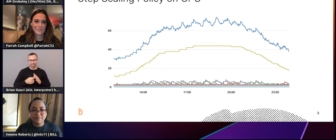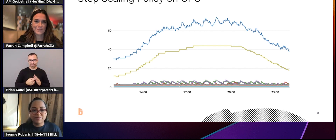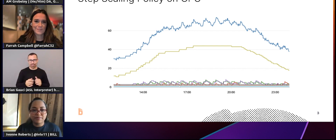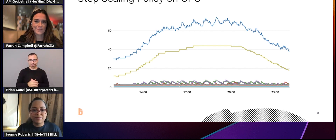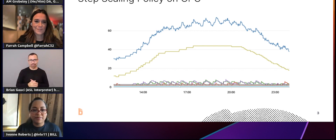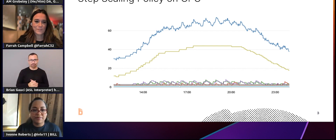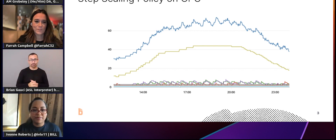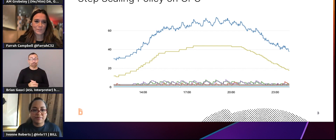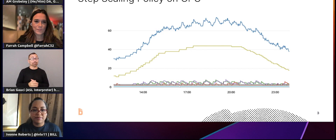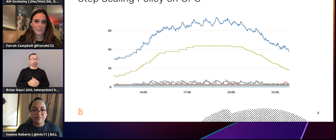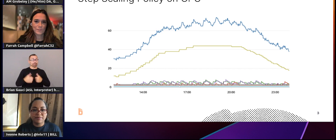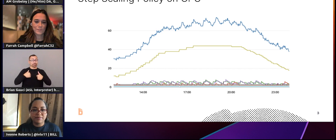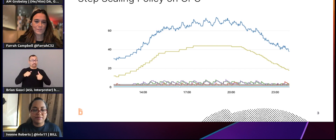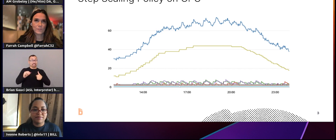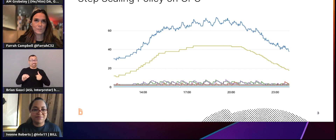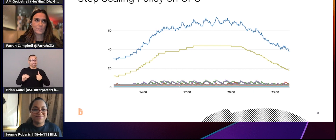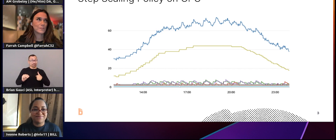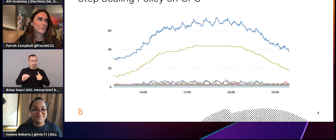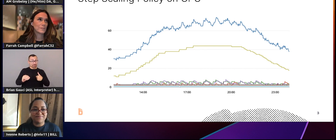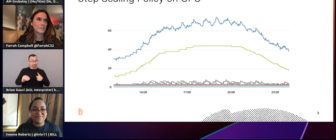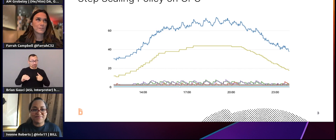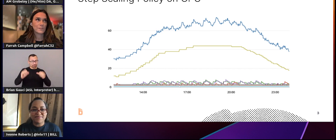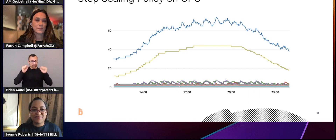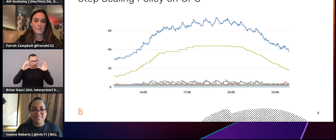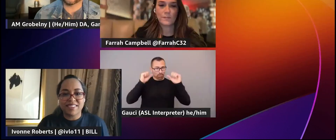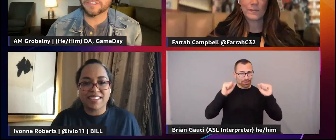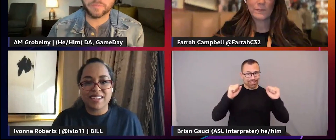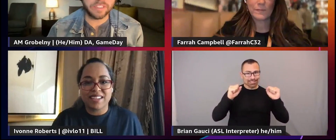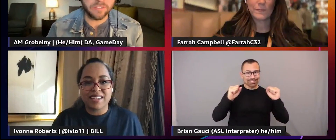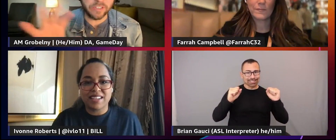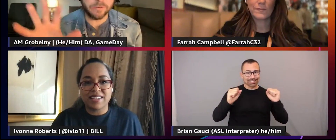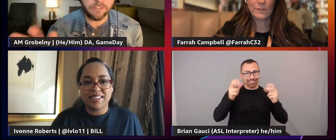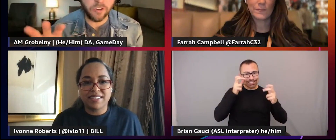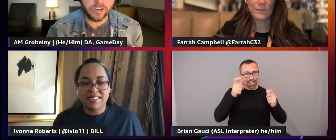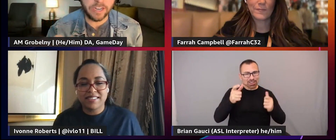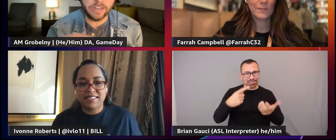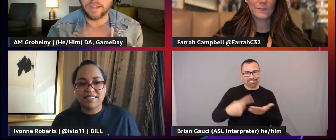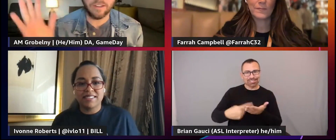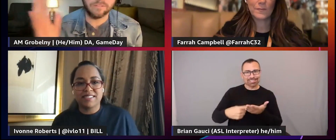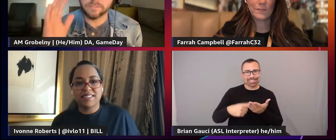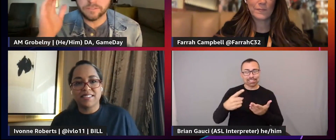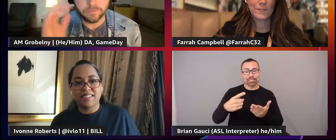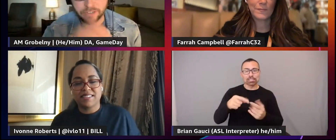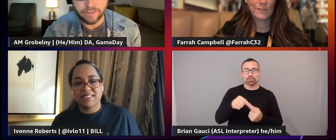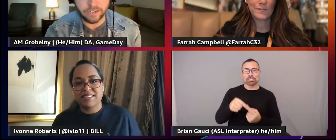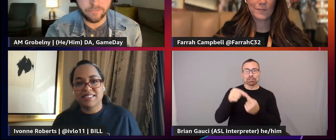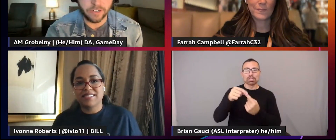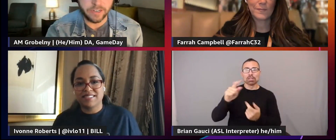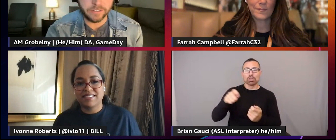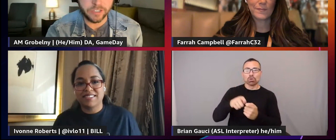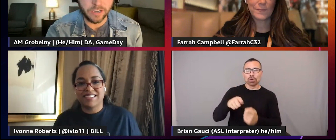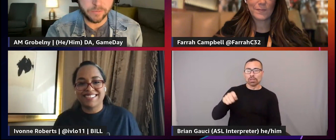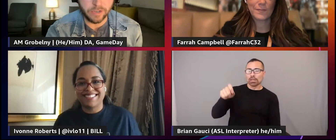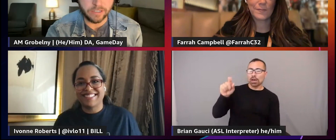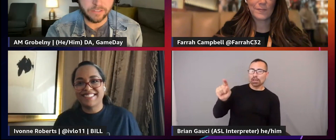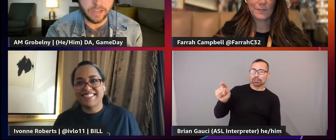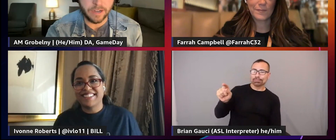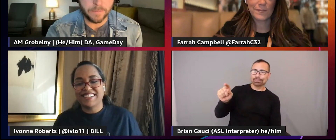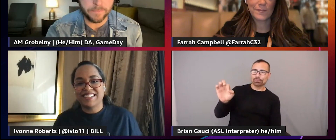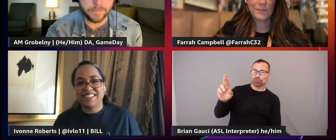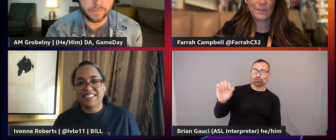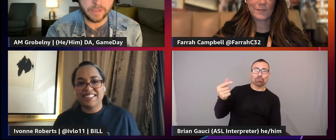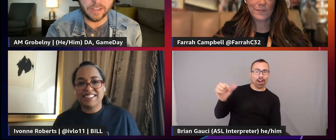I you know, as I hear you talk about this too, specifically with Fargate, I'm a big fan of Fargate as